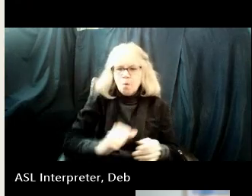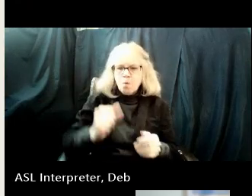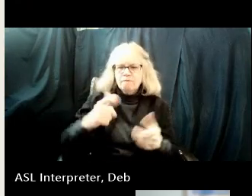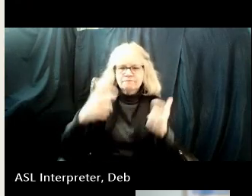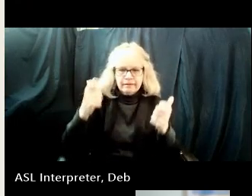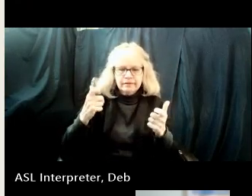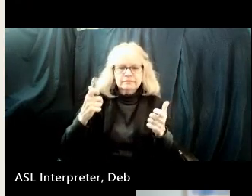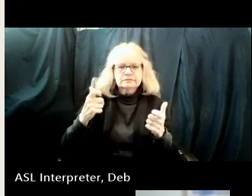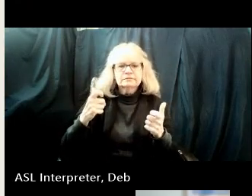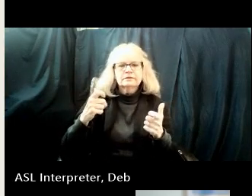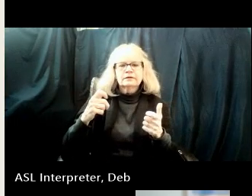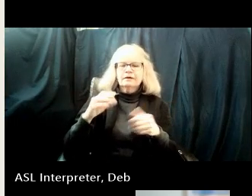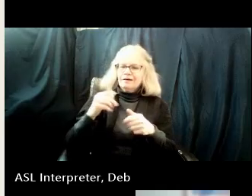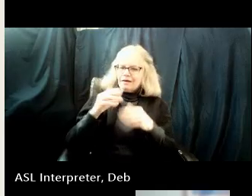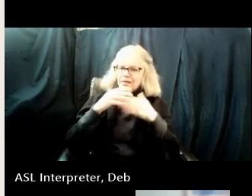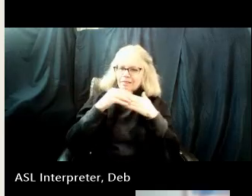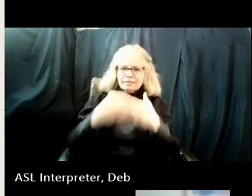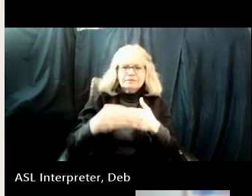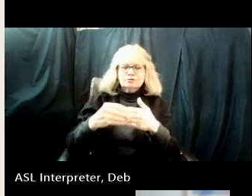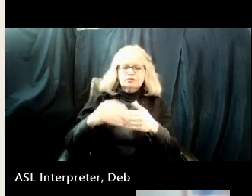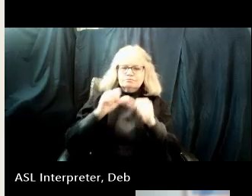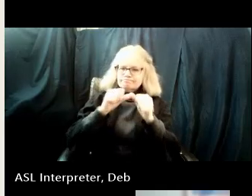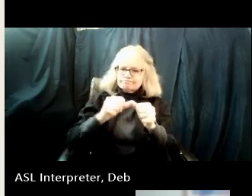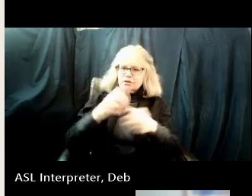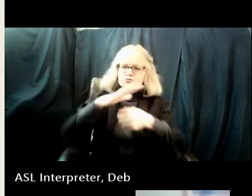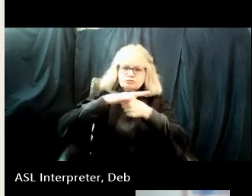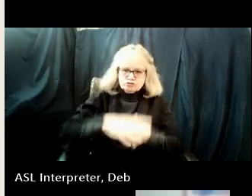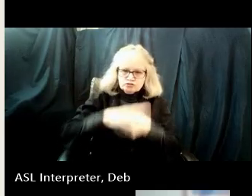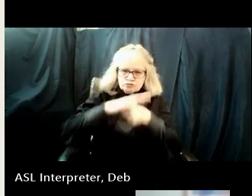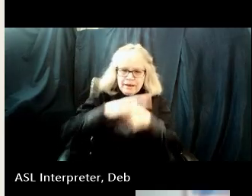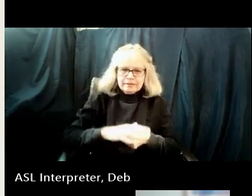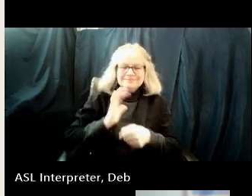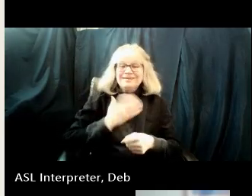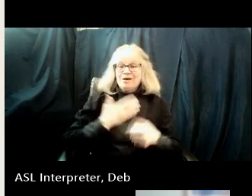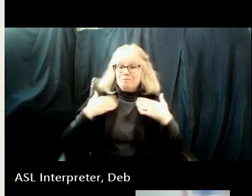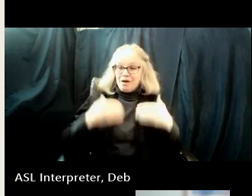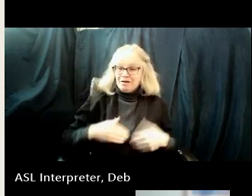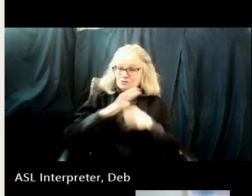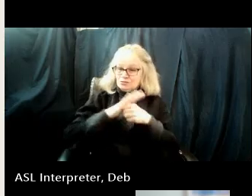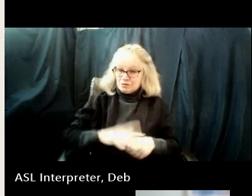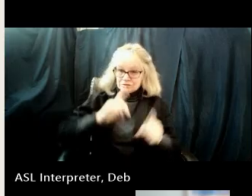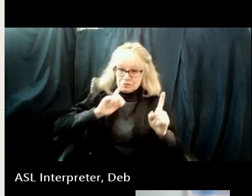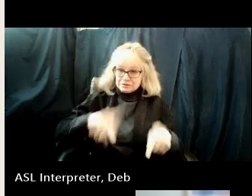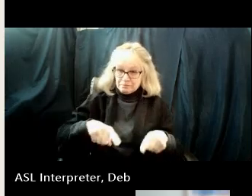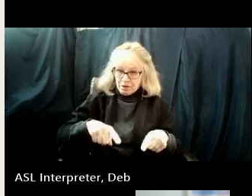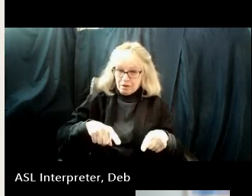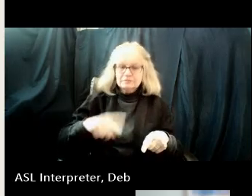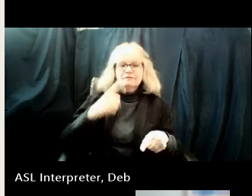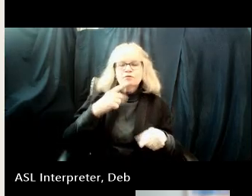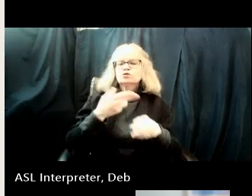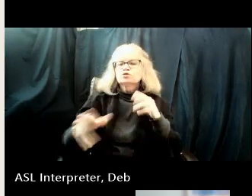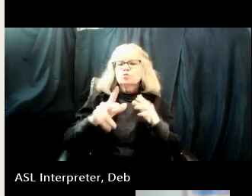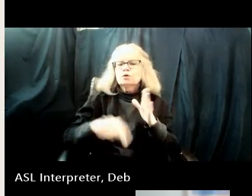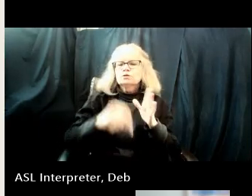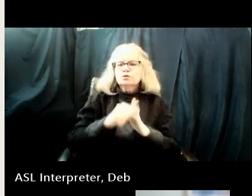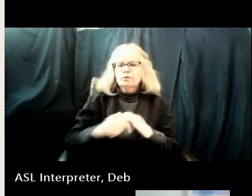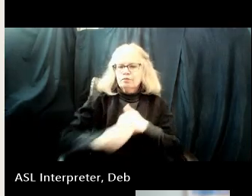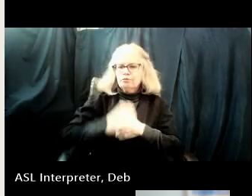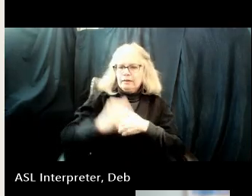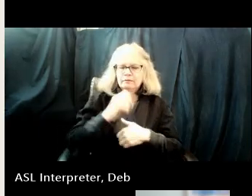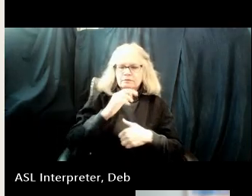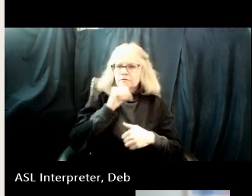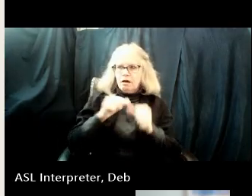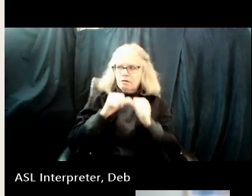this chronic stress activation. Our body's stress response is designed for short-term threats, not